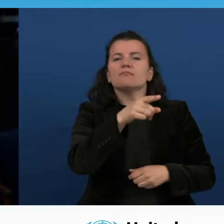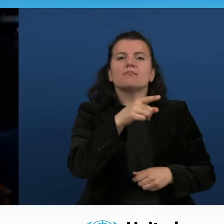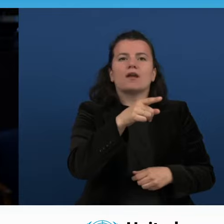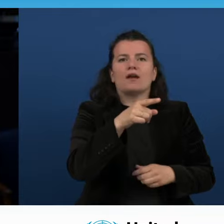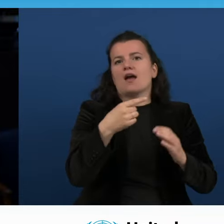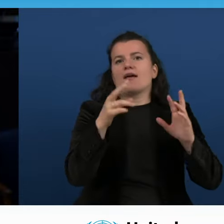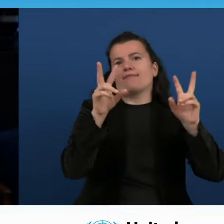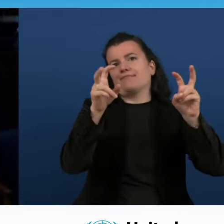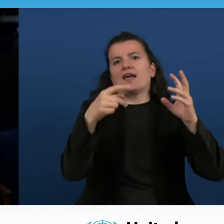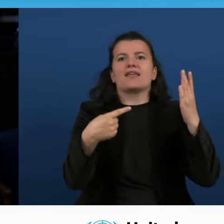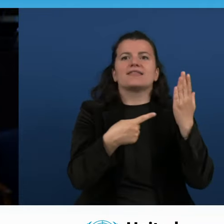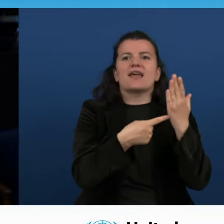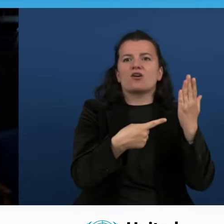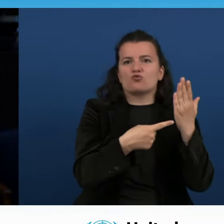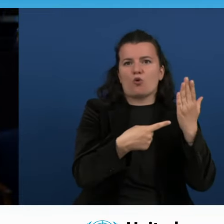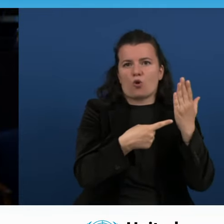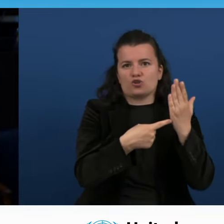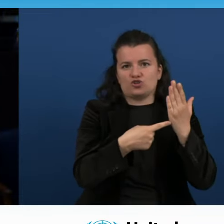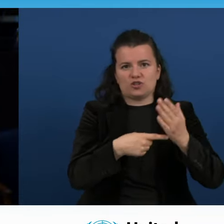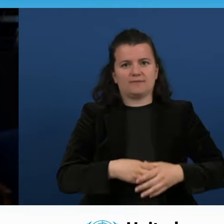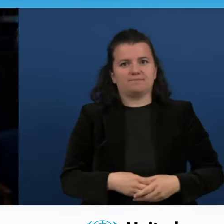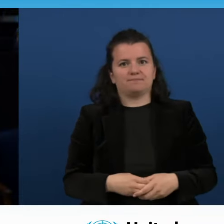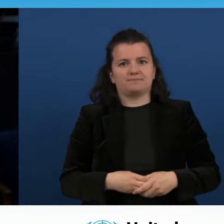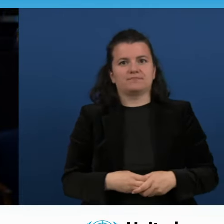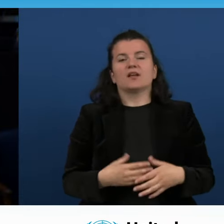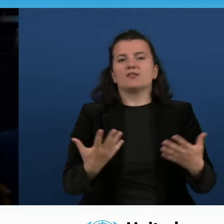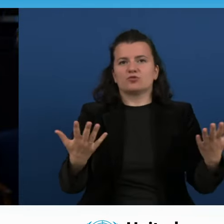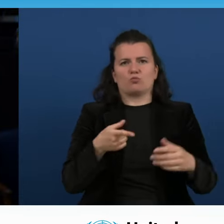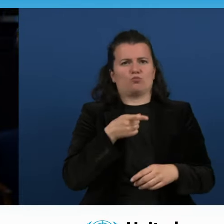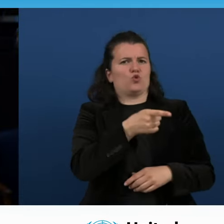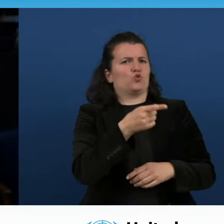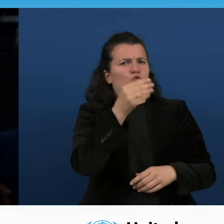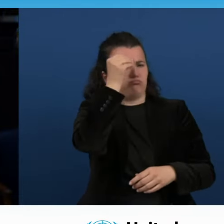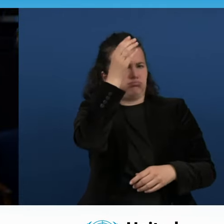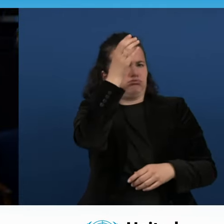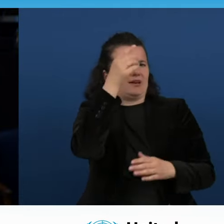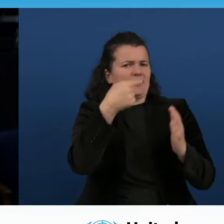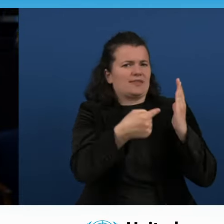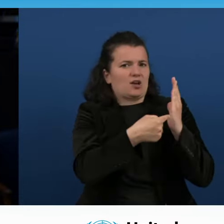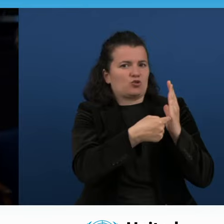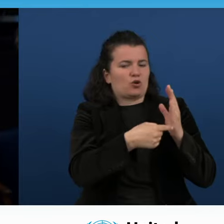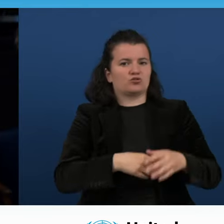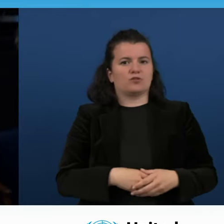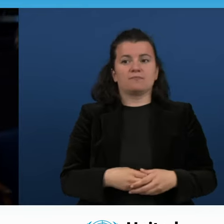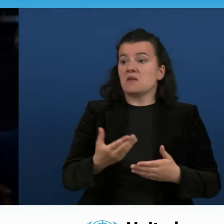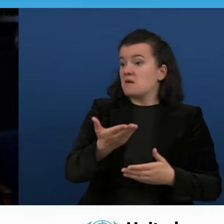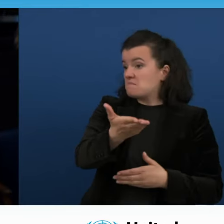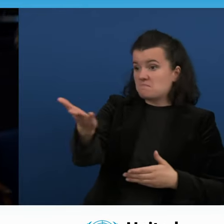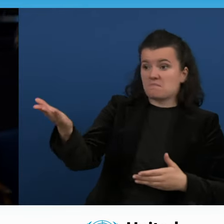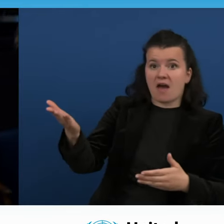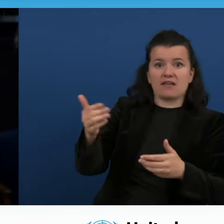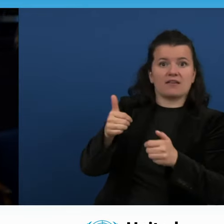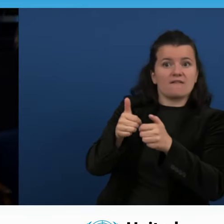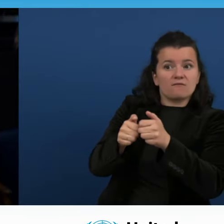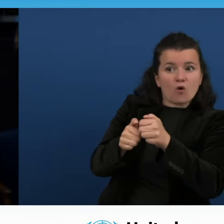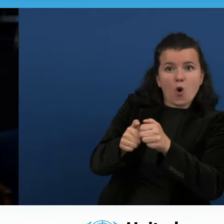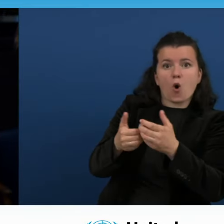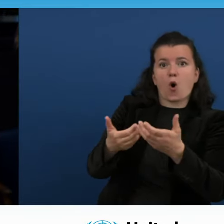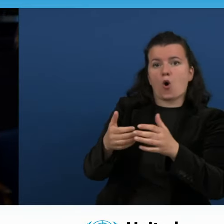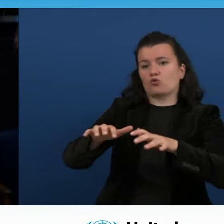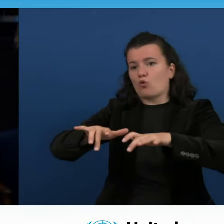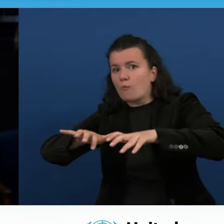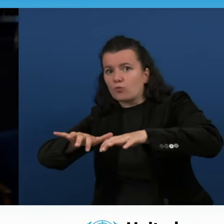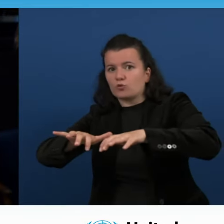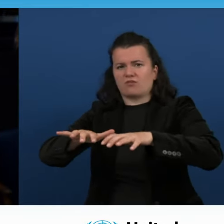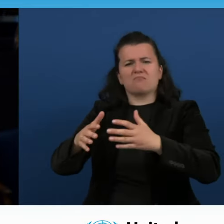A lot of us here don't know a world without technology. I see a lot of people on their phones and computers here. So I wanted to ask you,